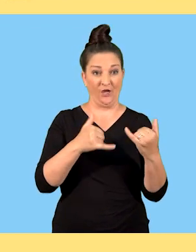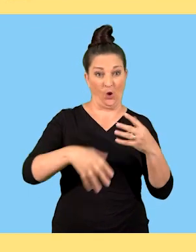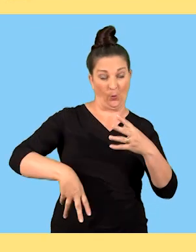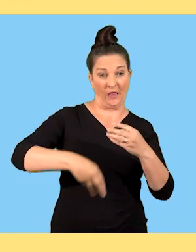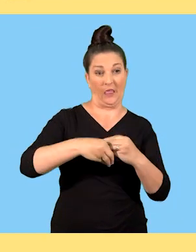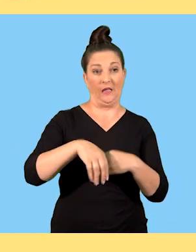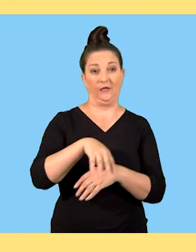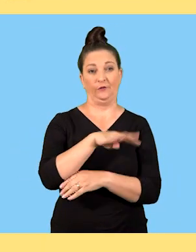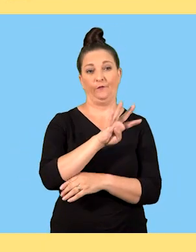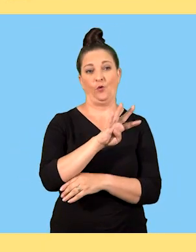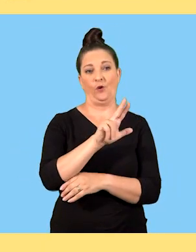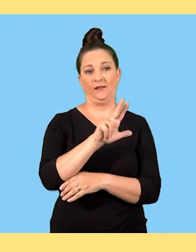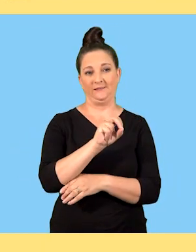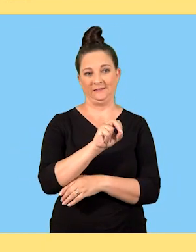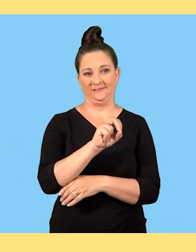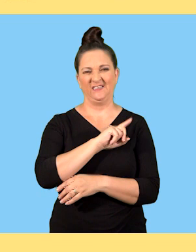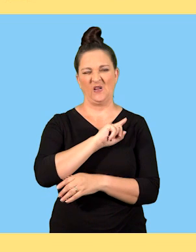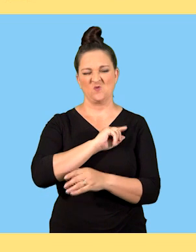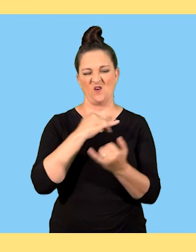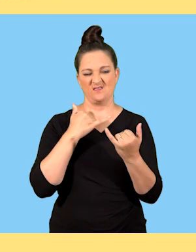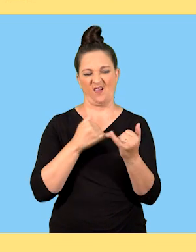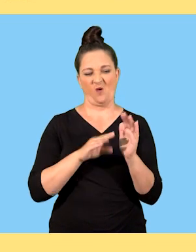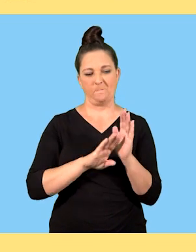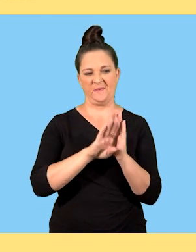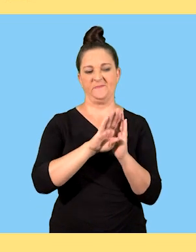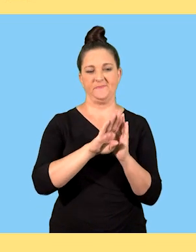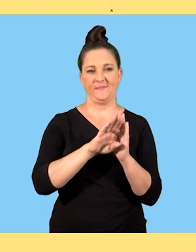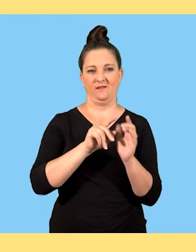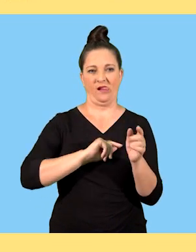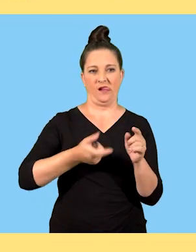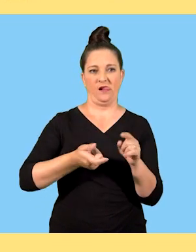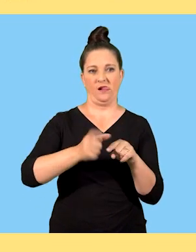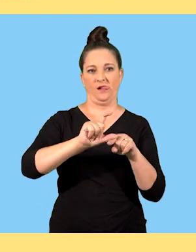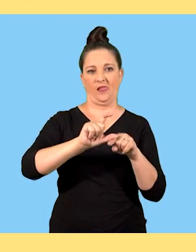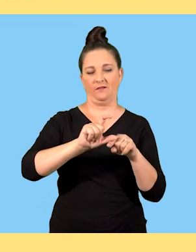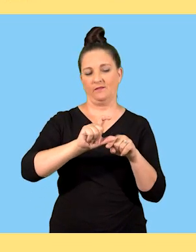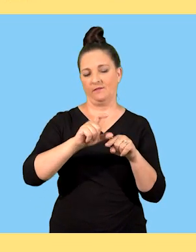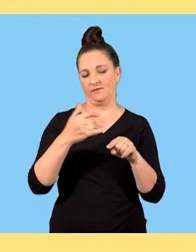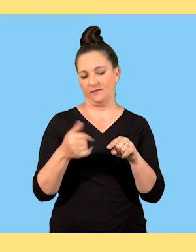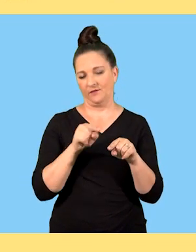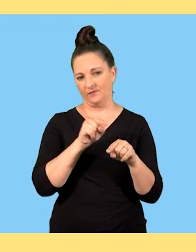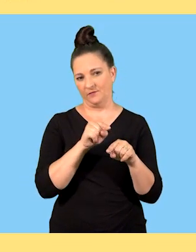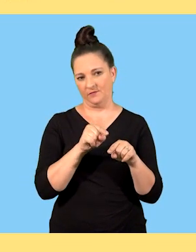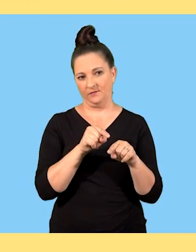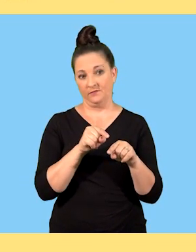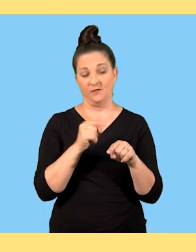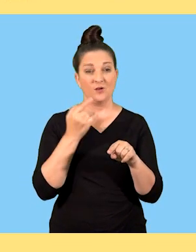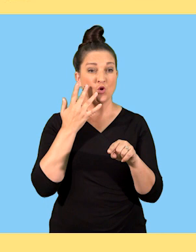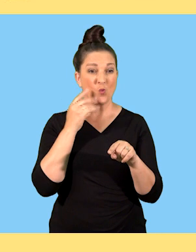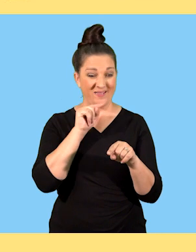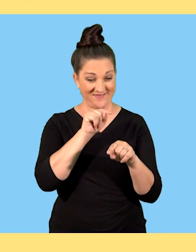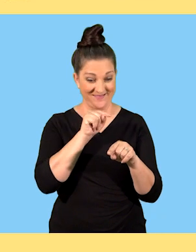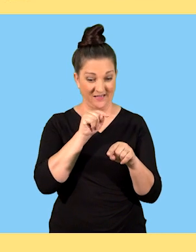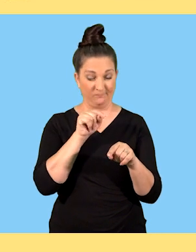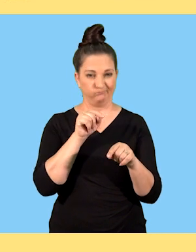add 480. Our bad debts have increased because S. Smith's account has been written off. And